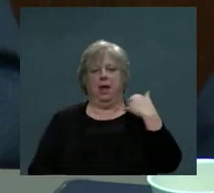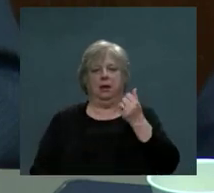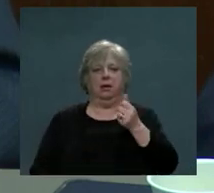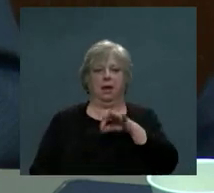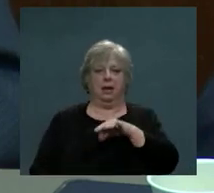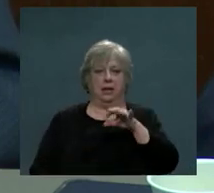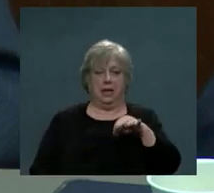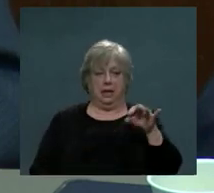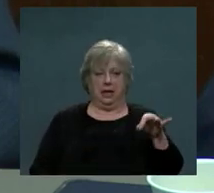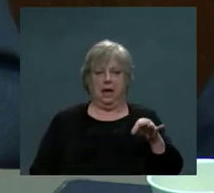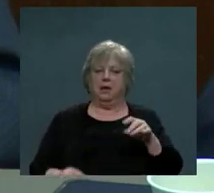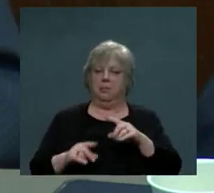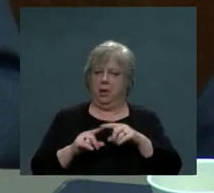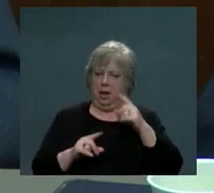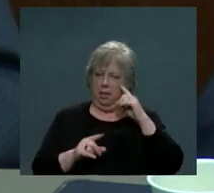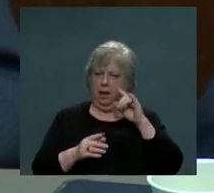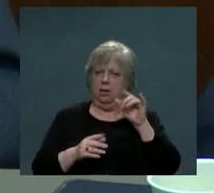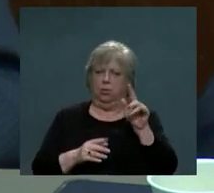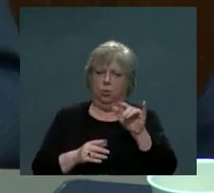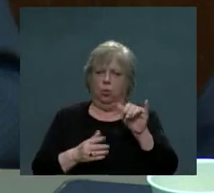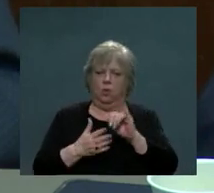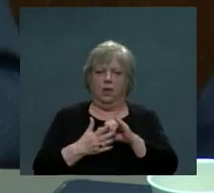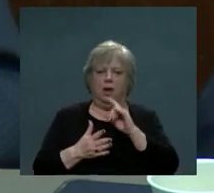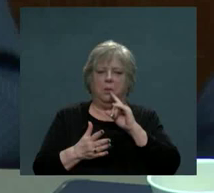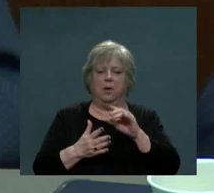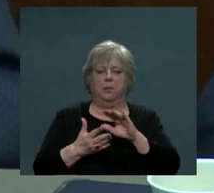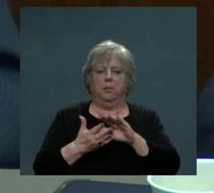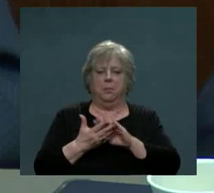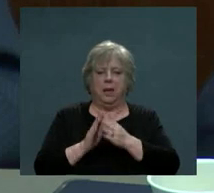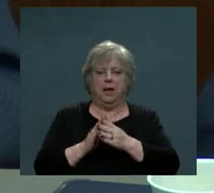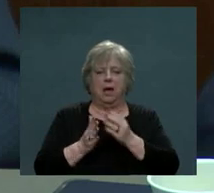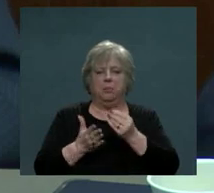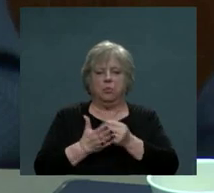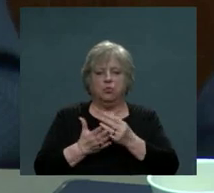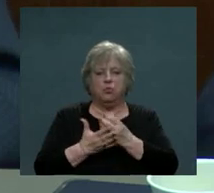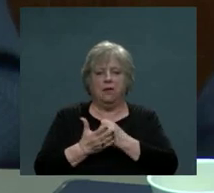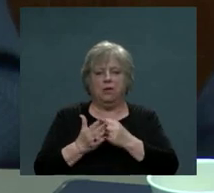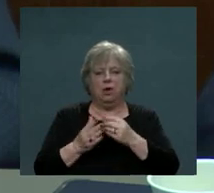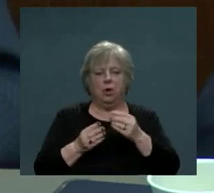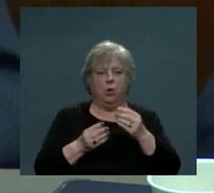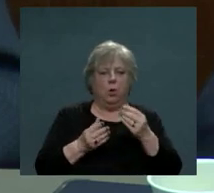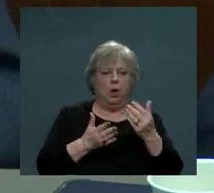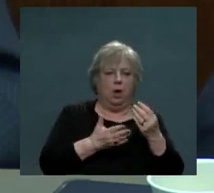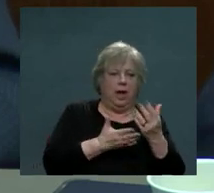the intention at that point it was going to be somewhat revenue neutral.